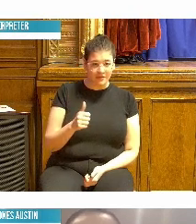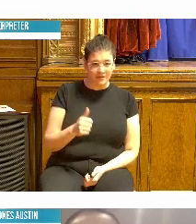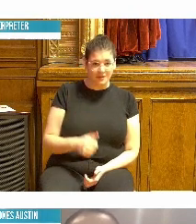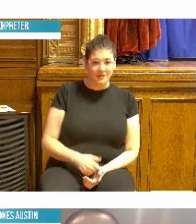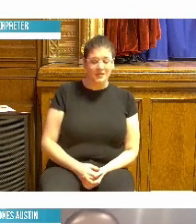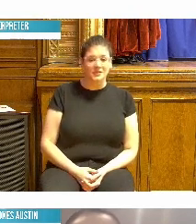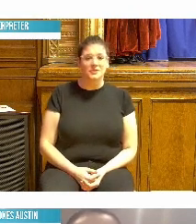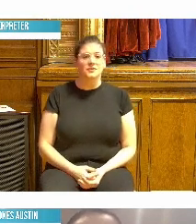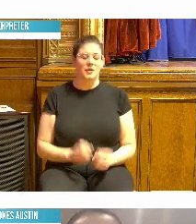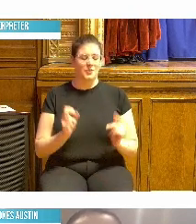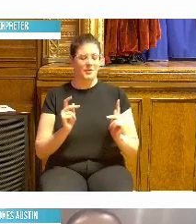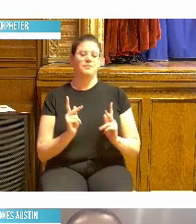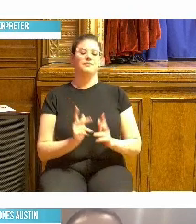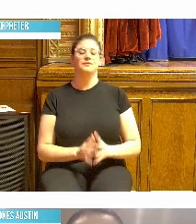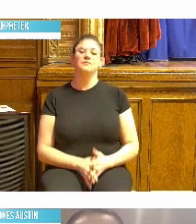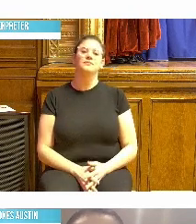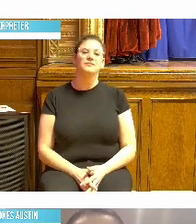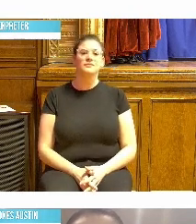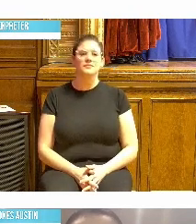All righty.